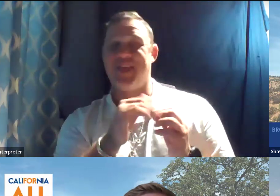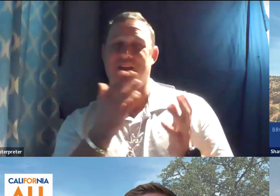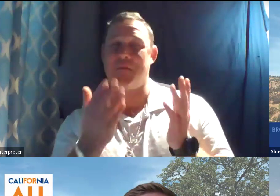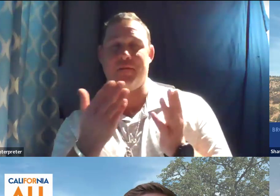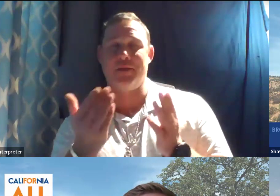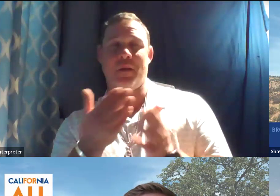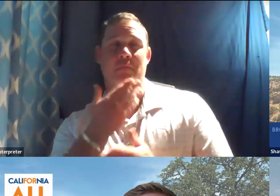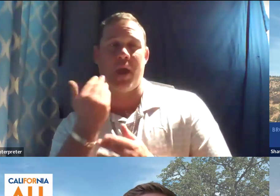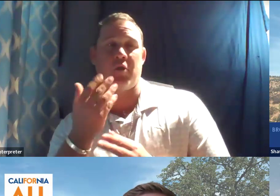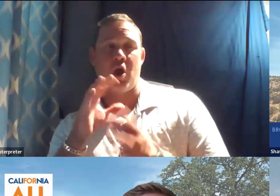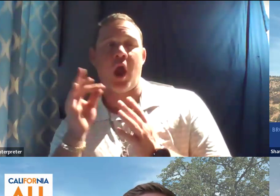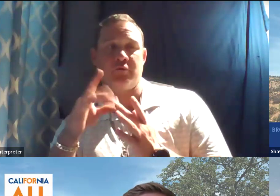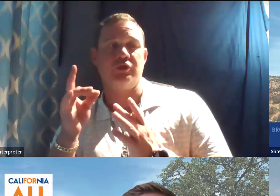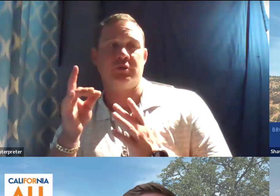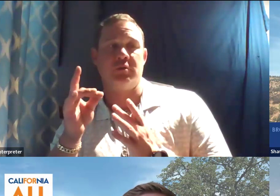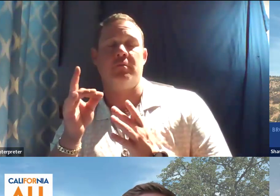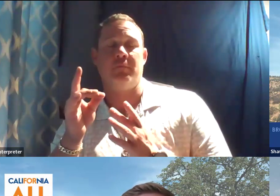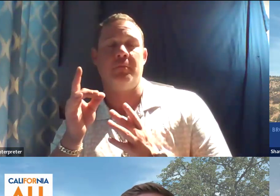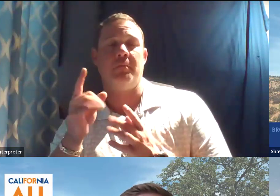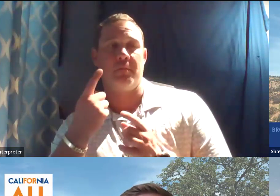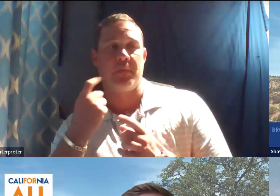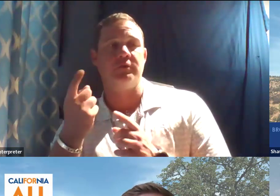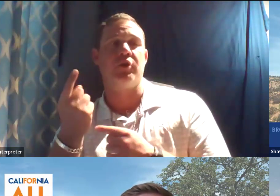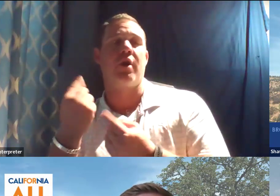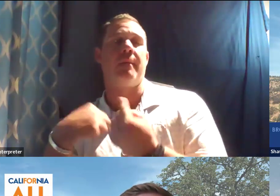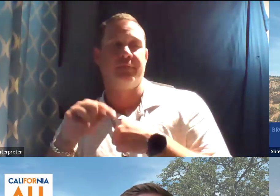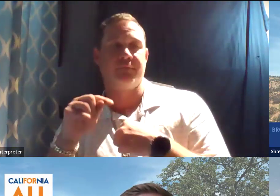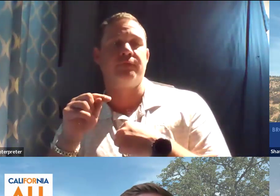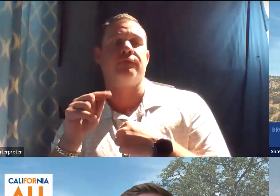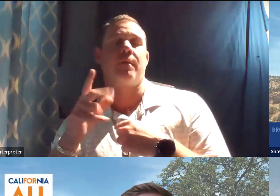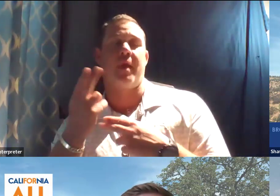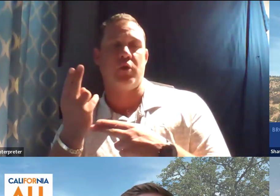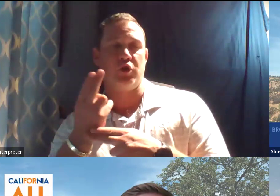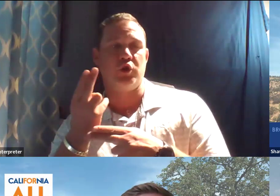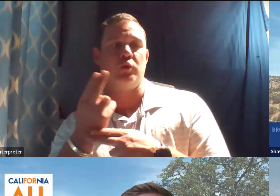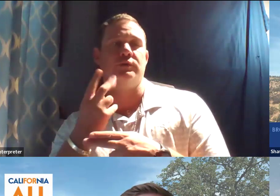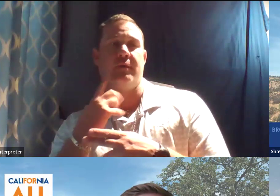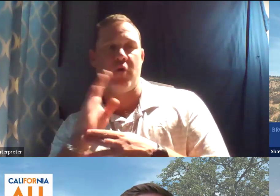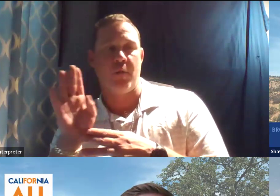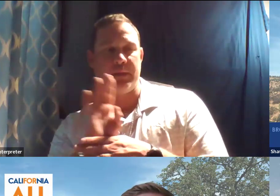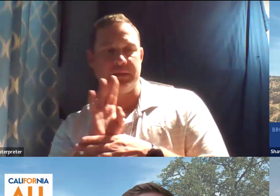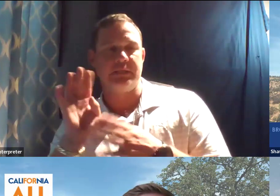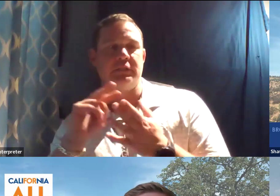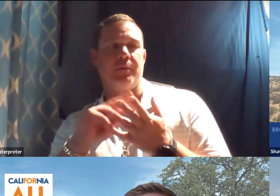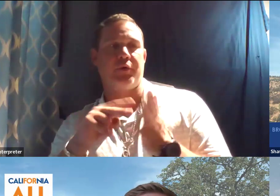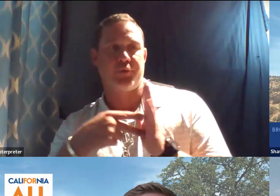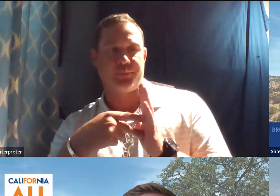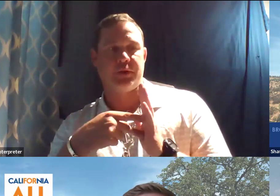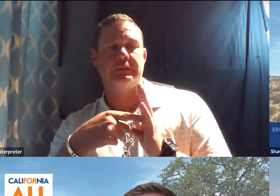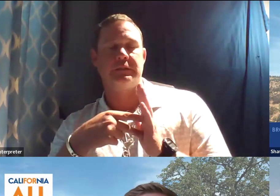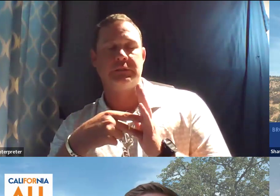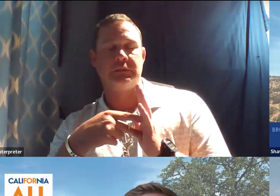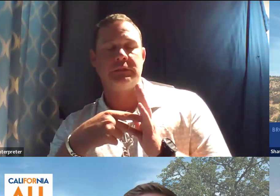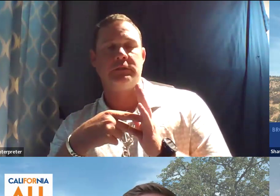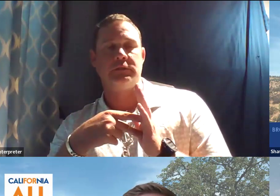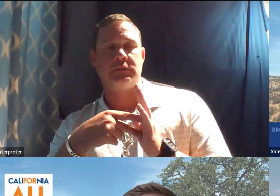better option than a new one because they're coming from entities that were utilizing them as part of a business purpose and stuff like that. And